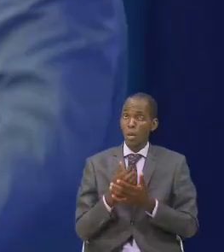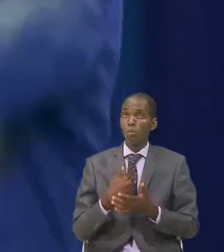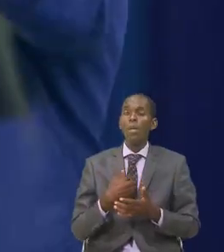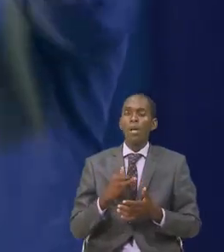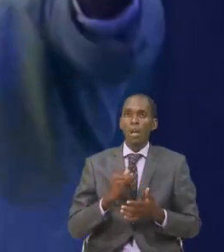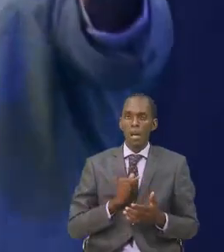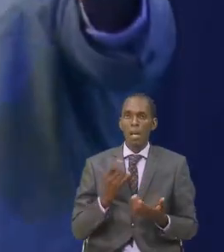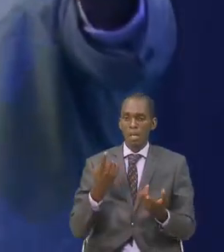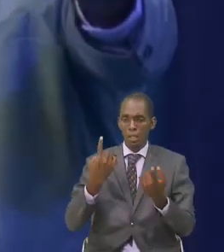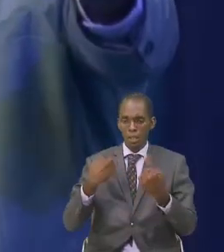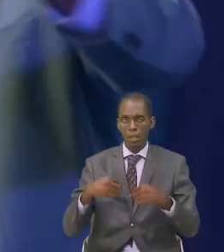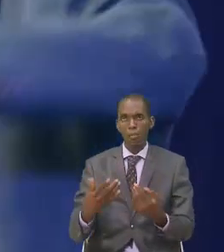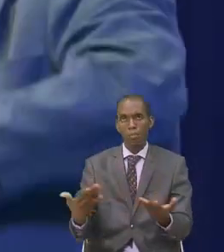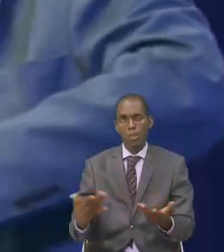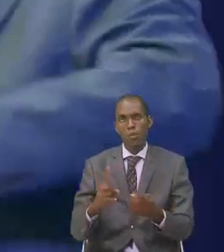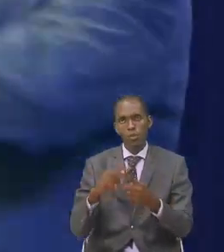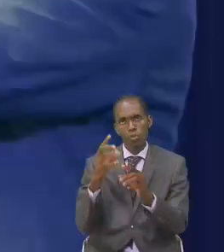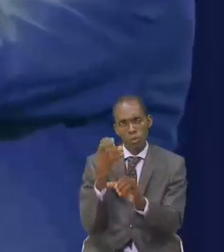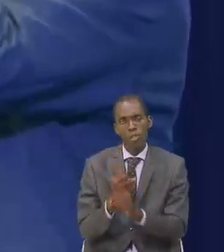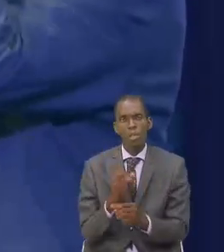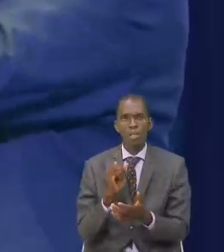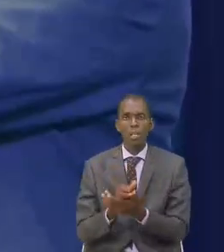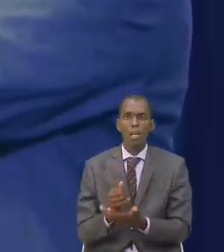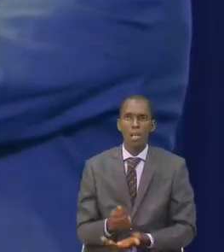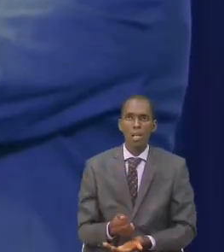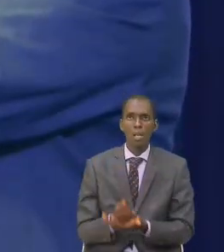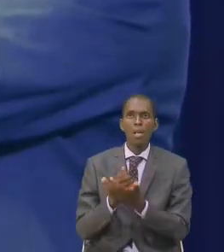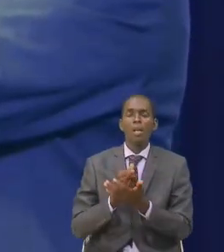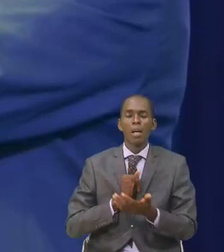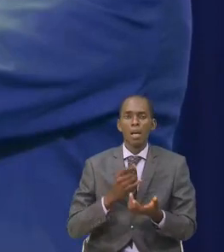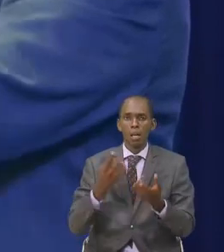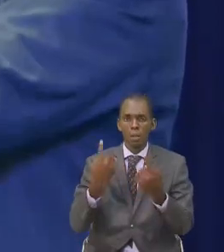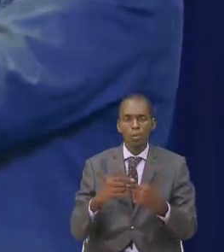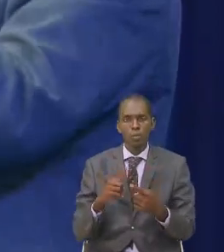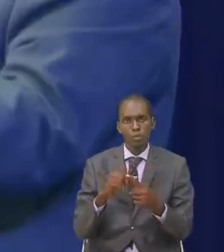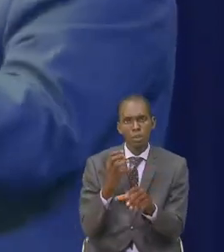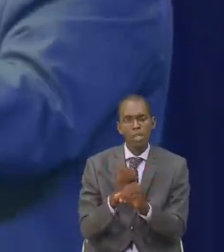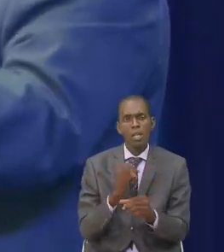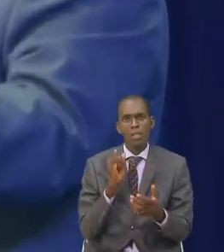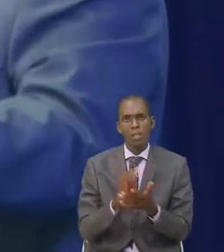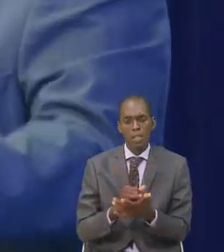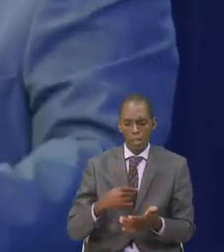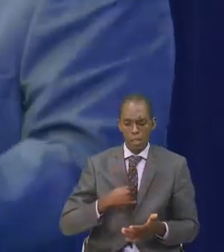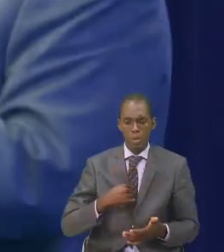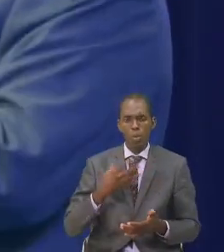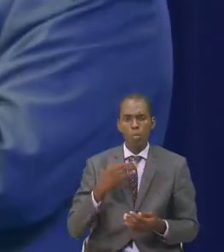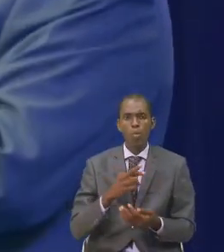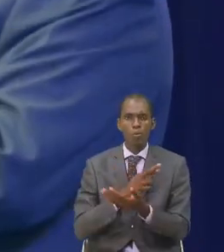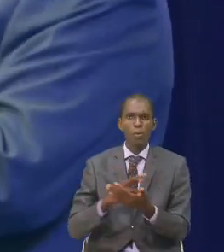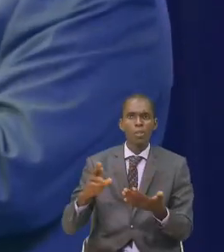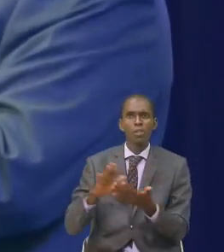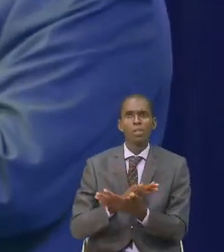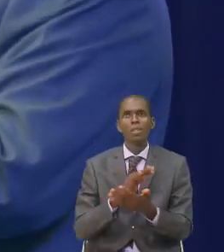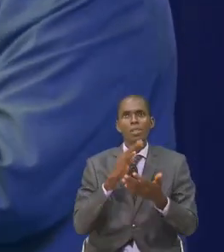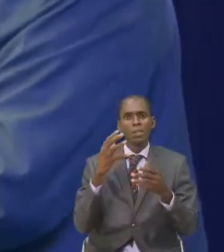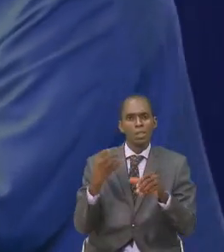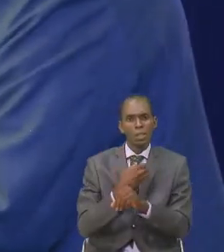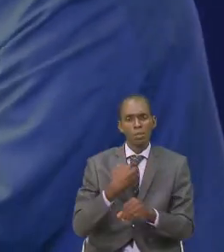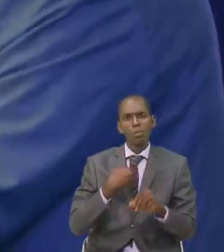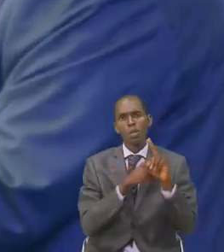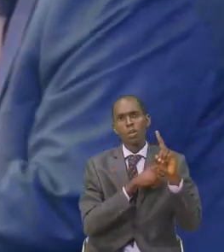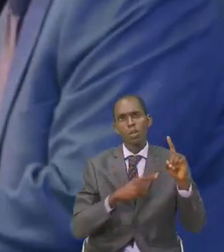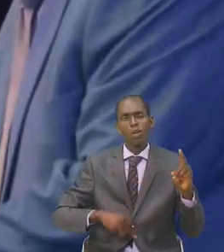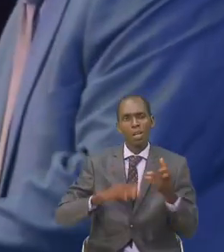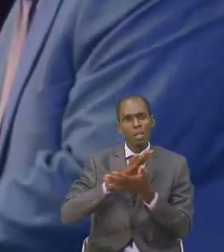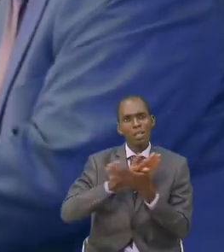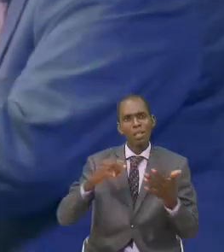evil. You promised to help me. I come for that help, and I come for the robe of righteousness.